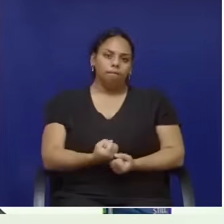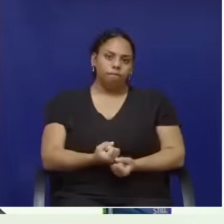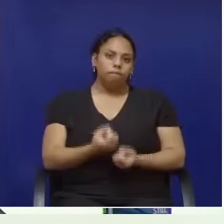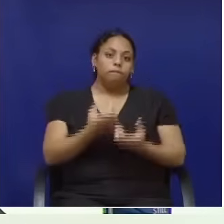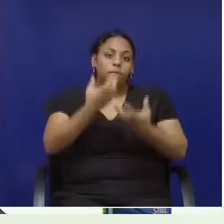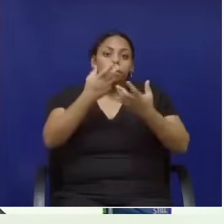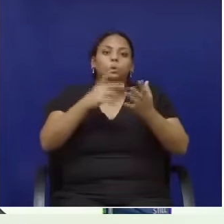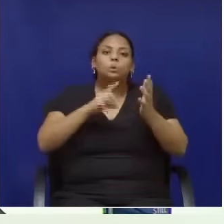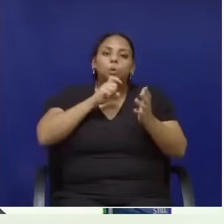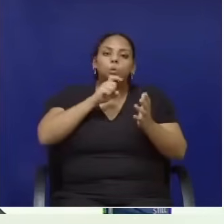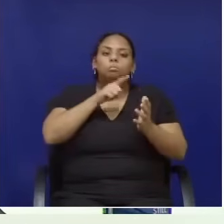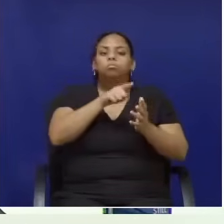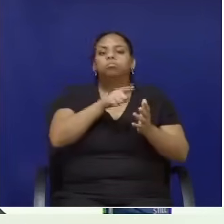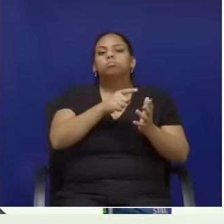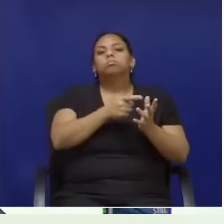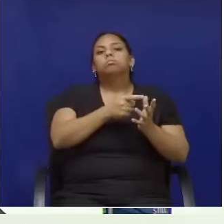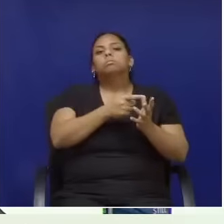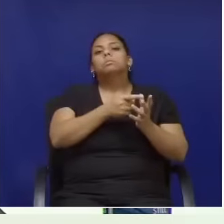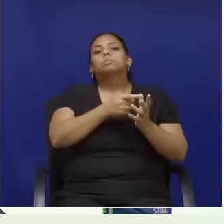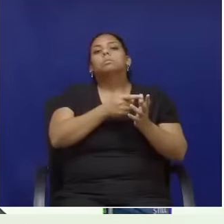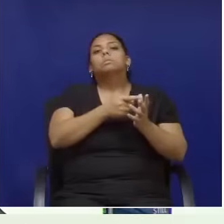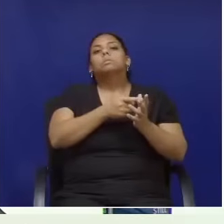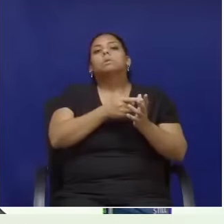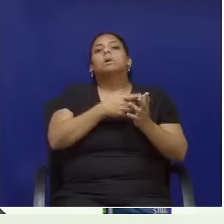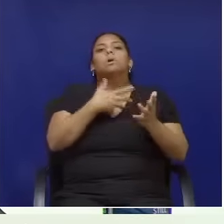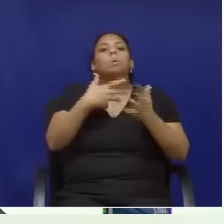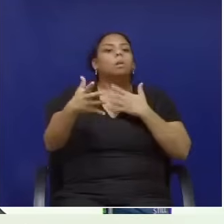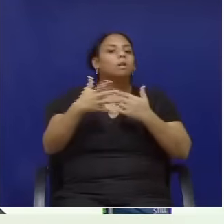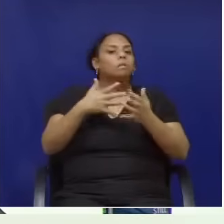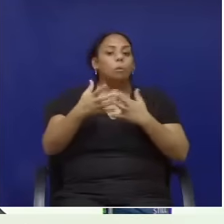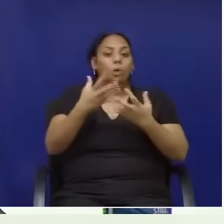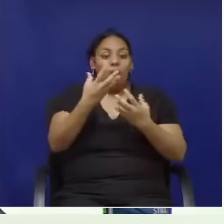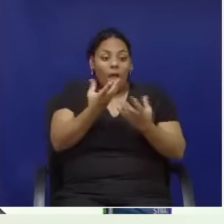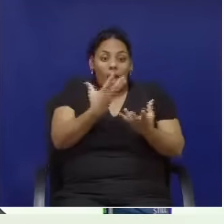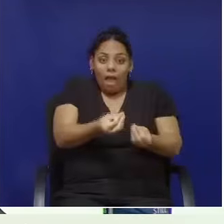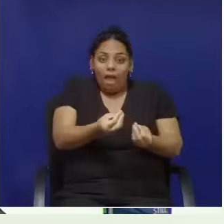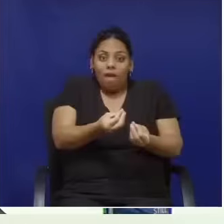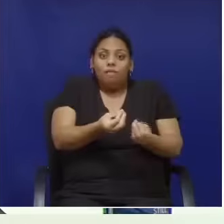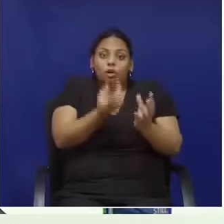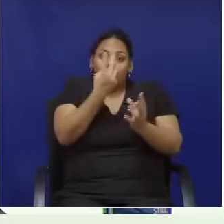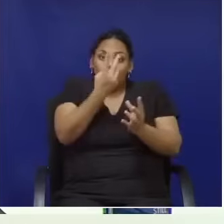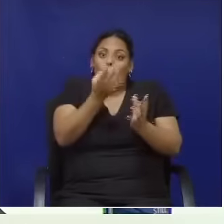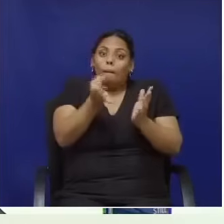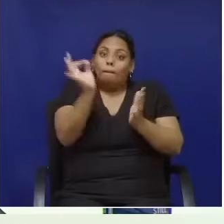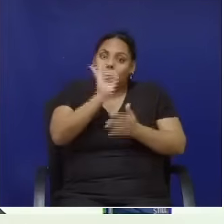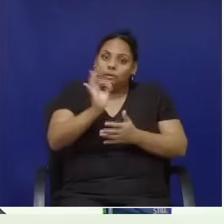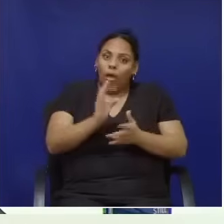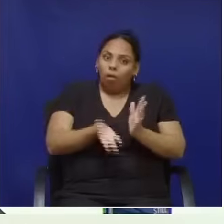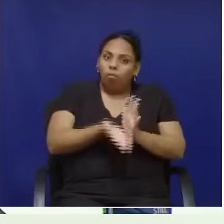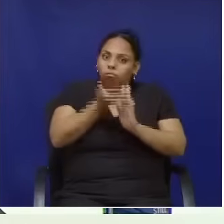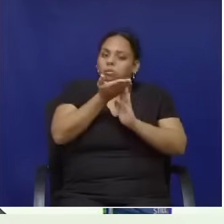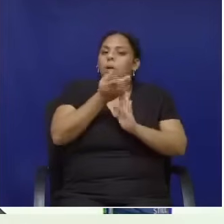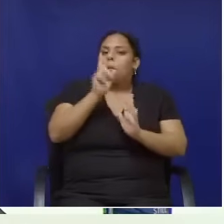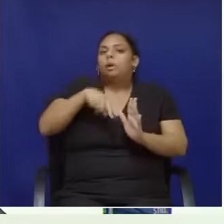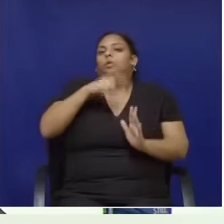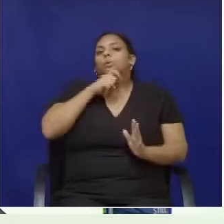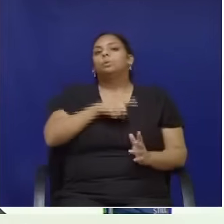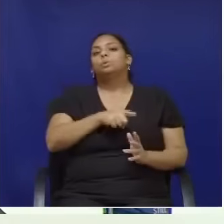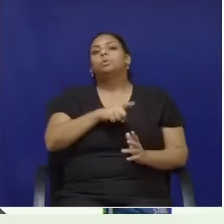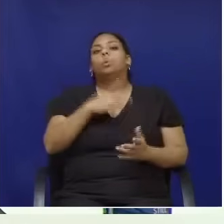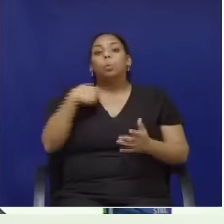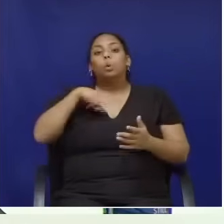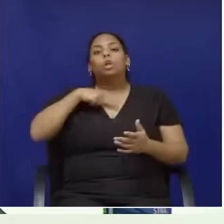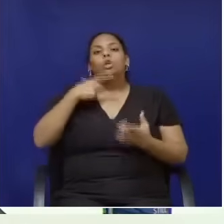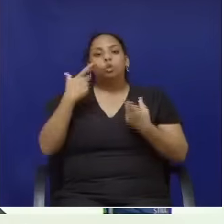have, reprioritize with what is at our disposal. And that is what we are currently doing, and also